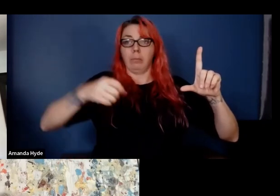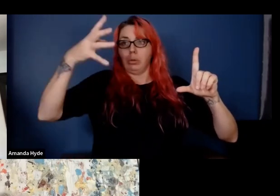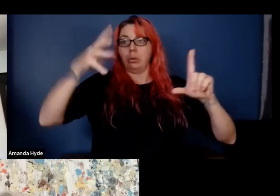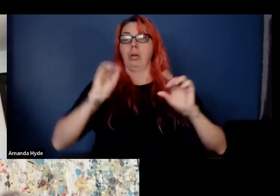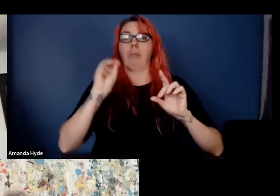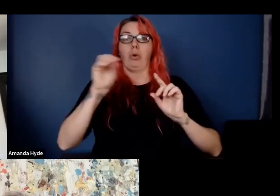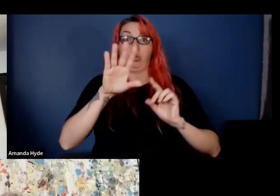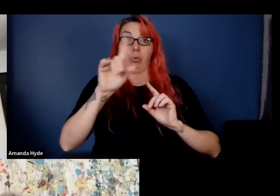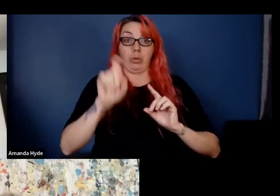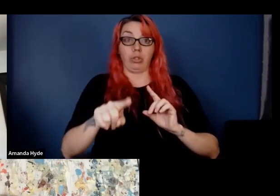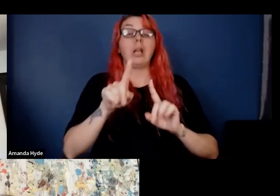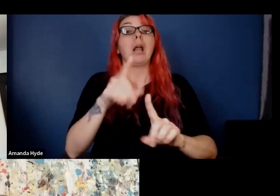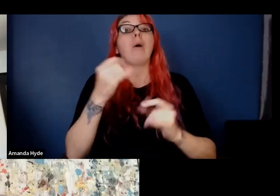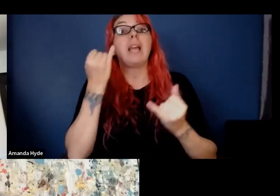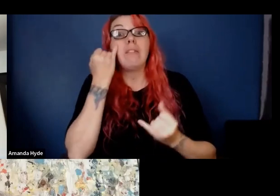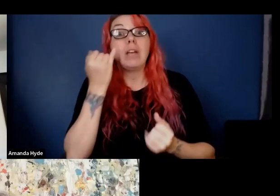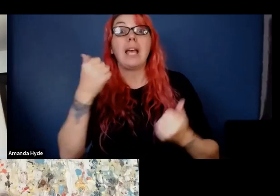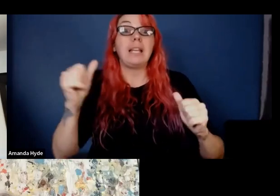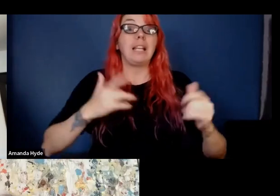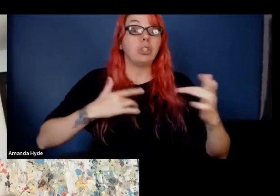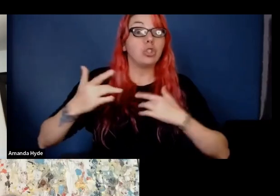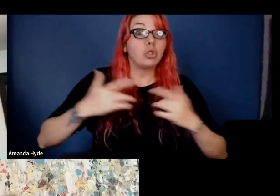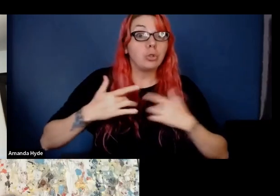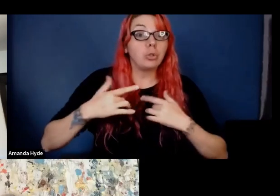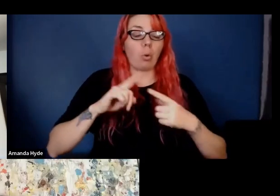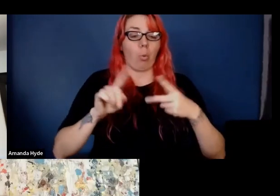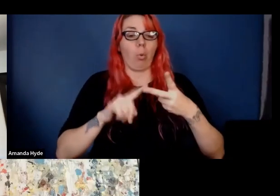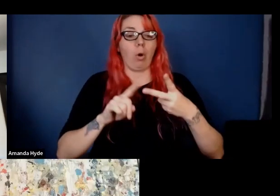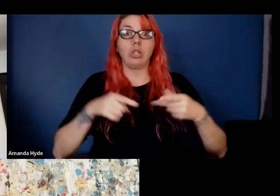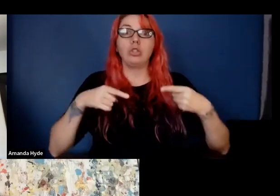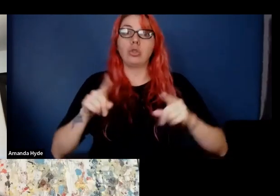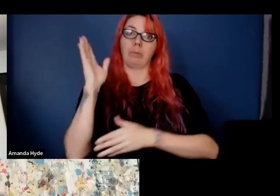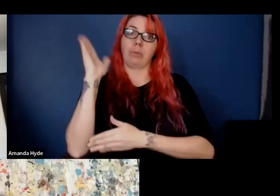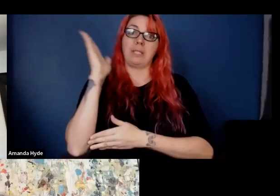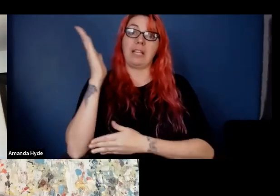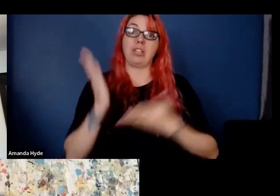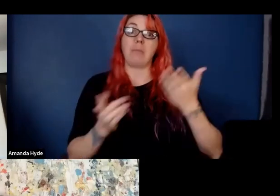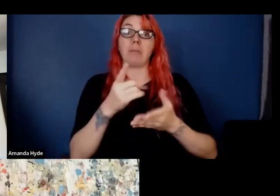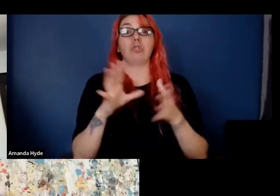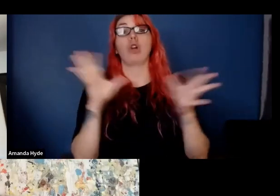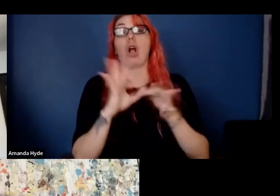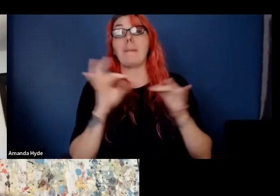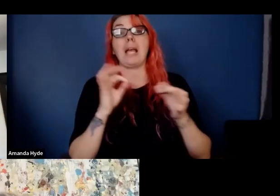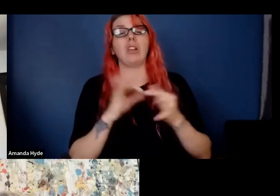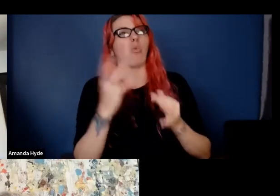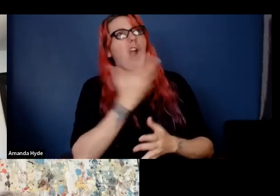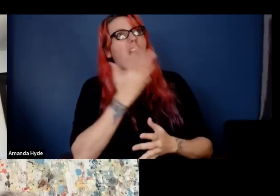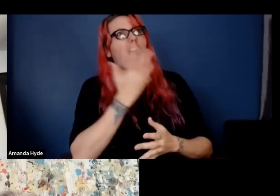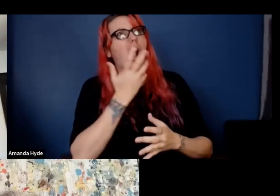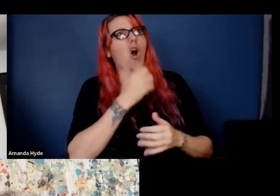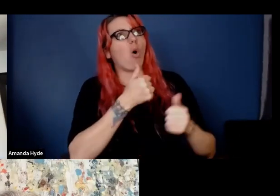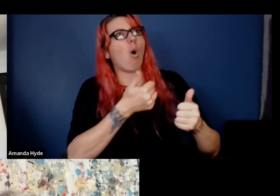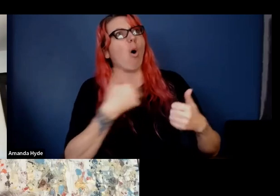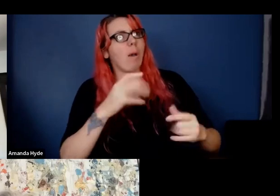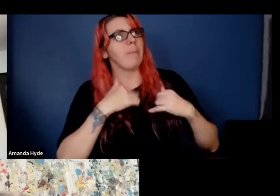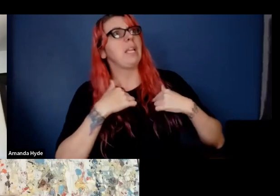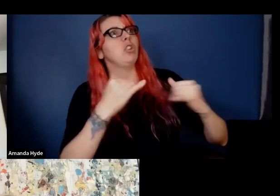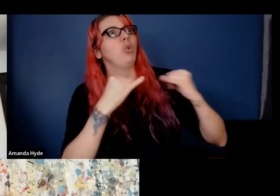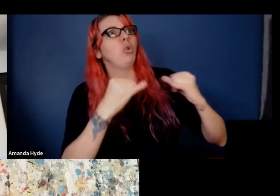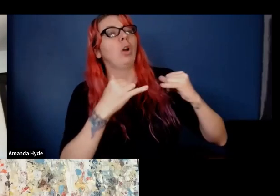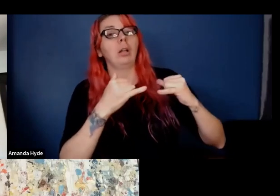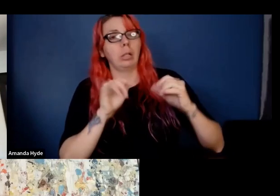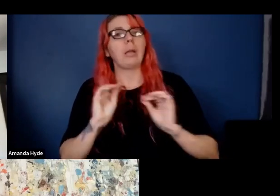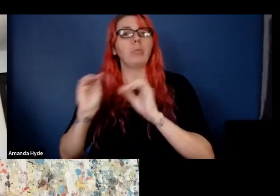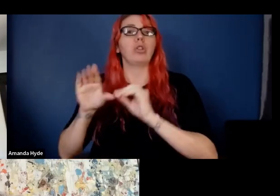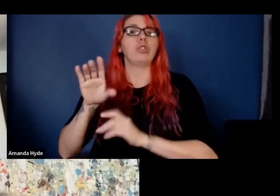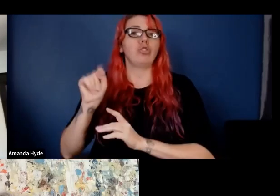chat. So questions in the Q&A and comments in the chat. Thank you very much. Okay, so